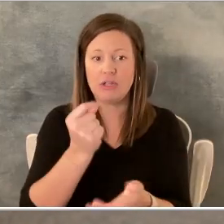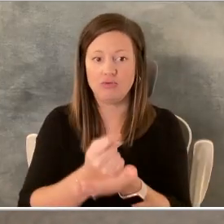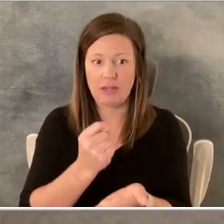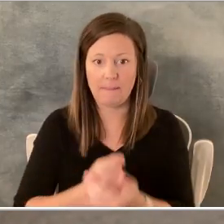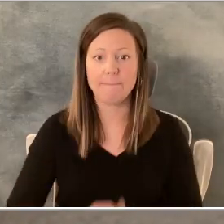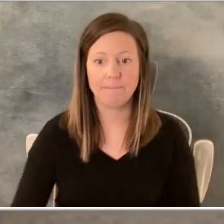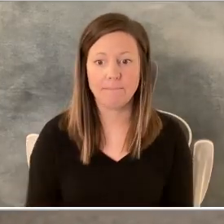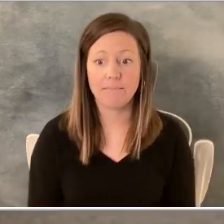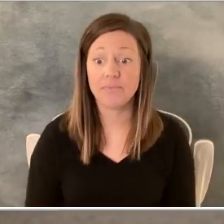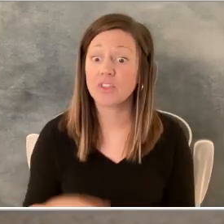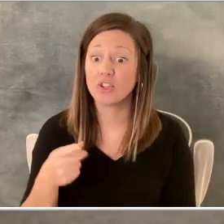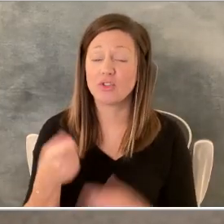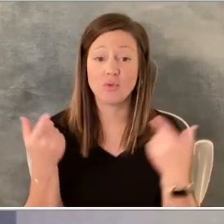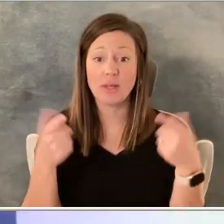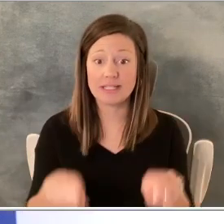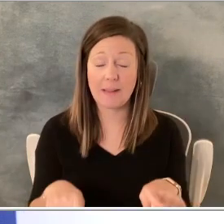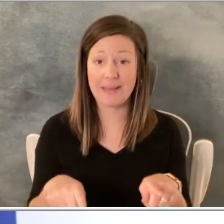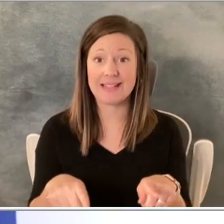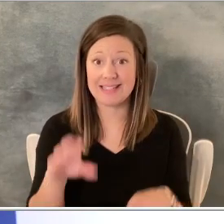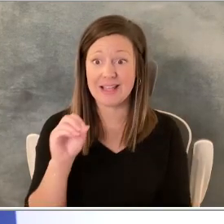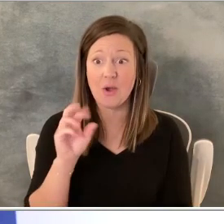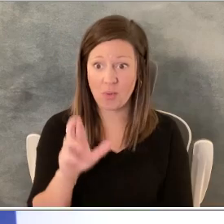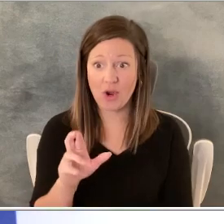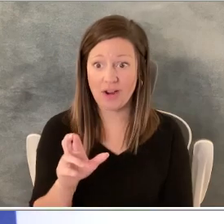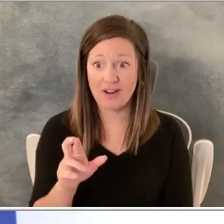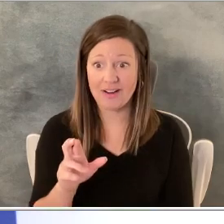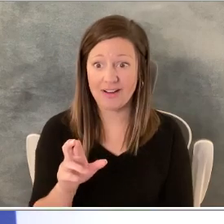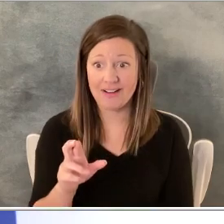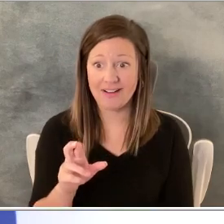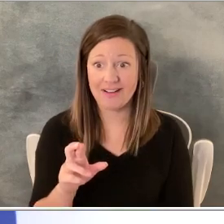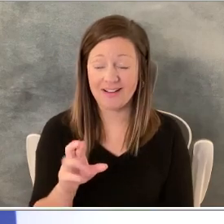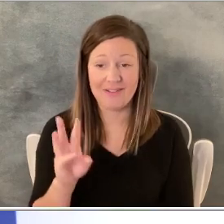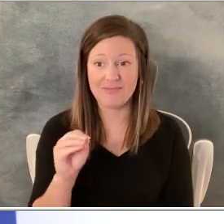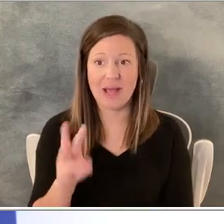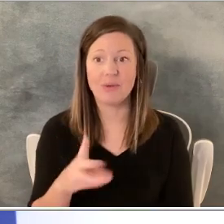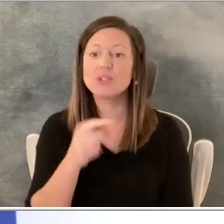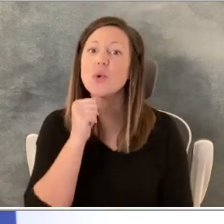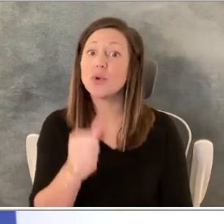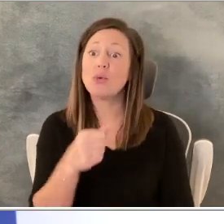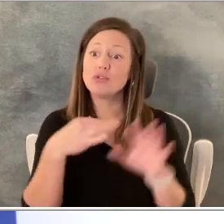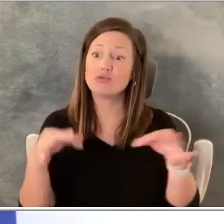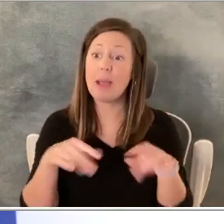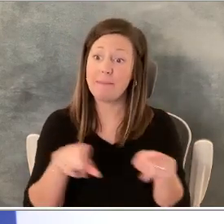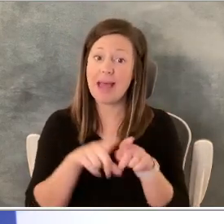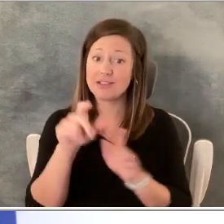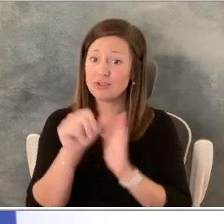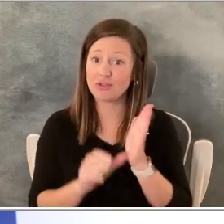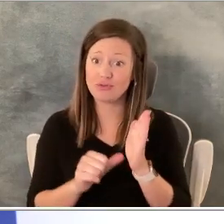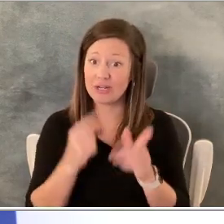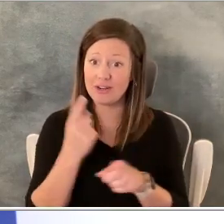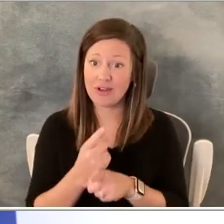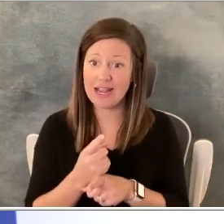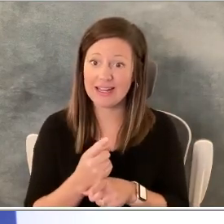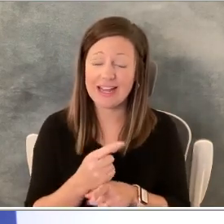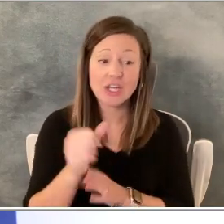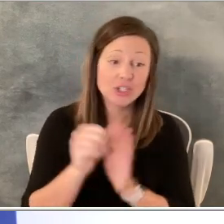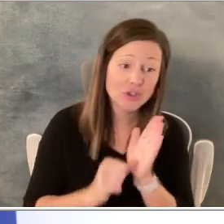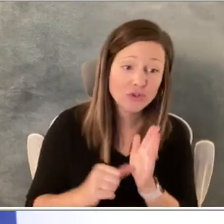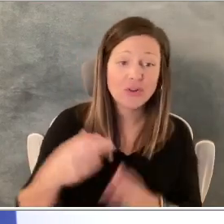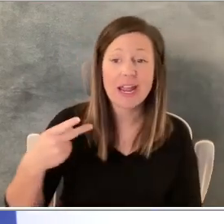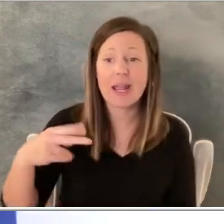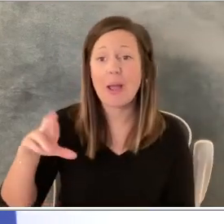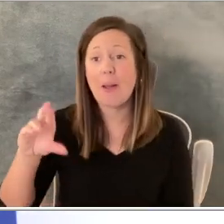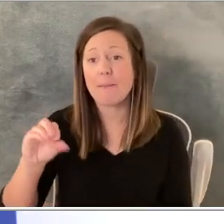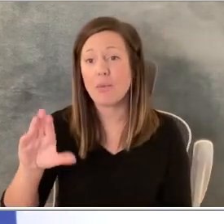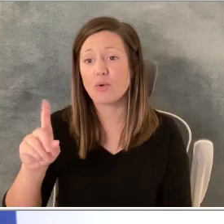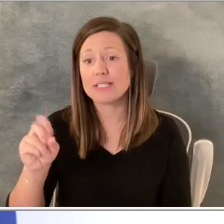happens inside OR. You don't describe this, of course, as a surgery. Difference between a surgery and a procedure, just so we don't scare it, because it may be a scary word, especially for